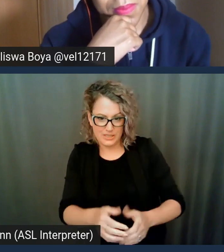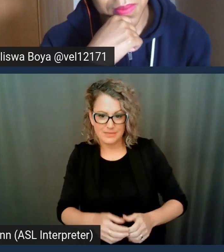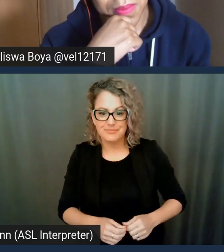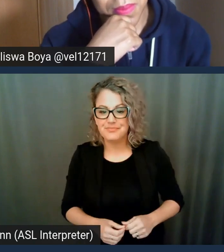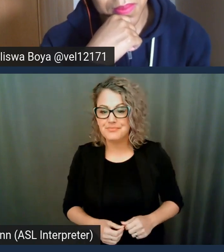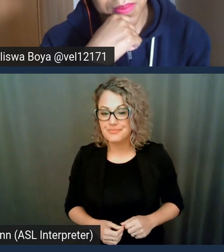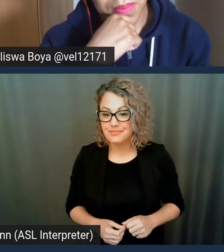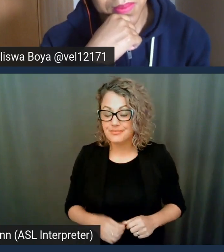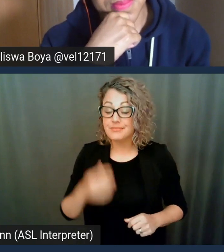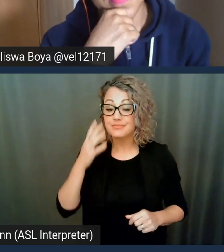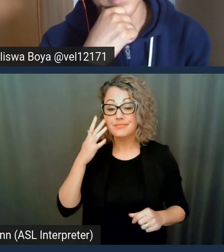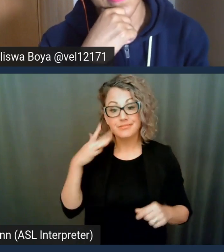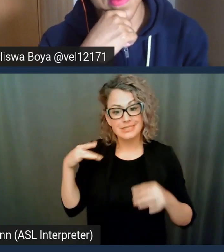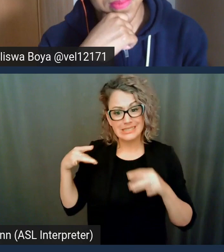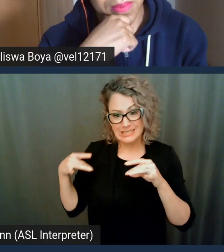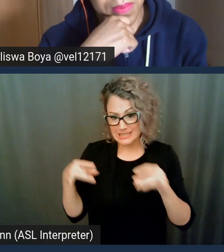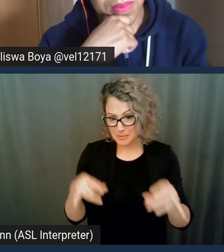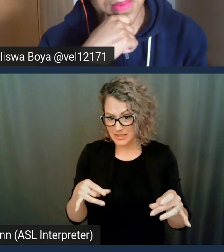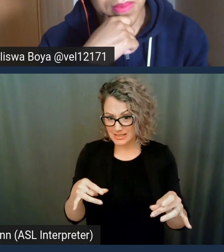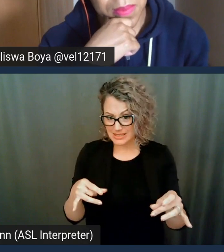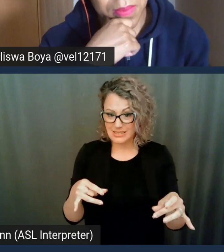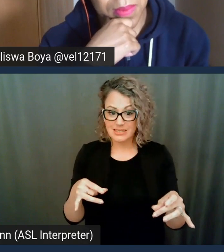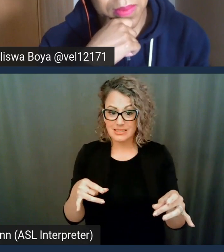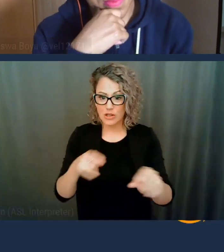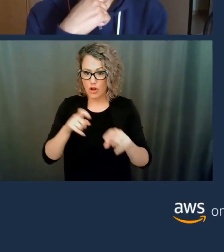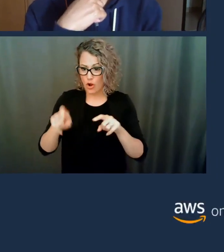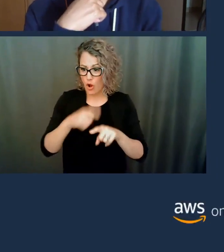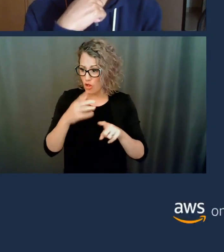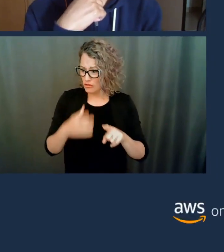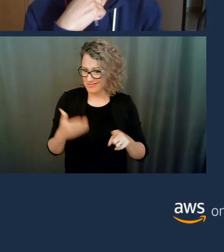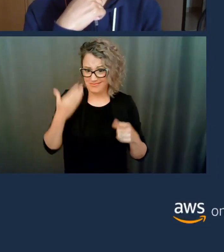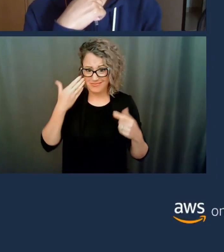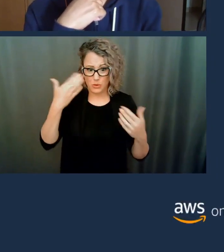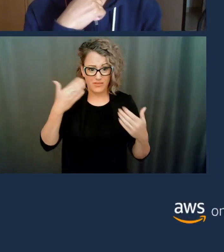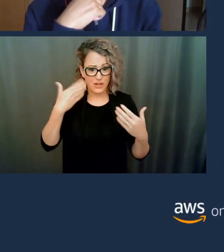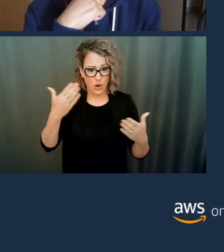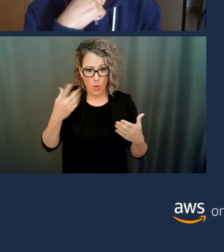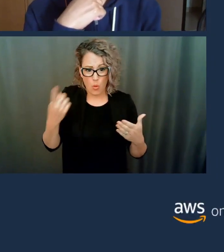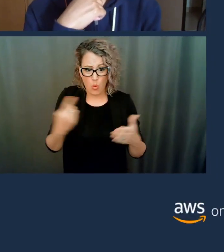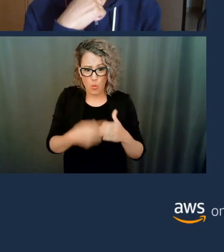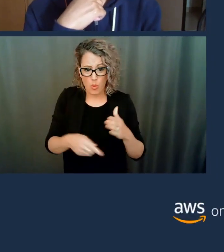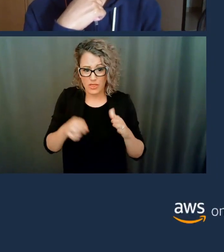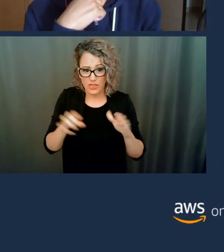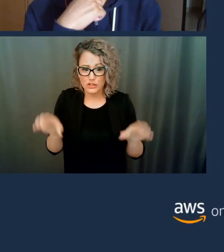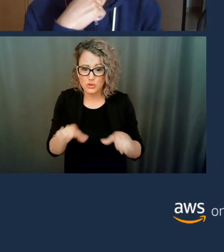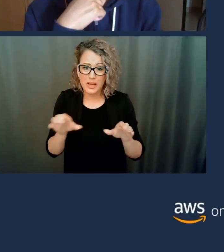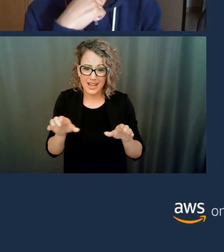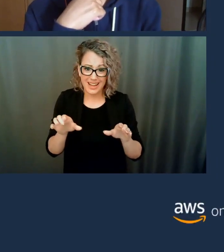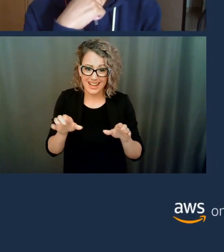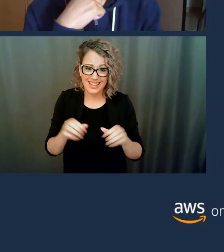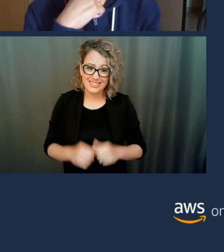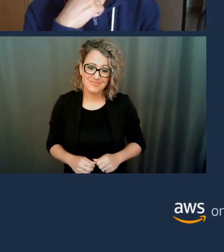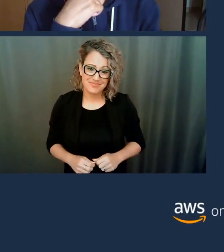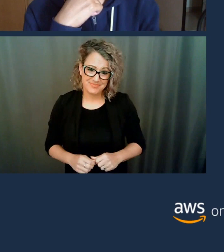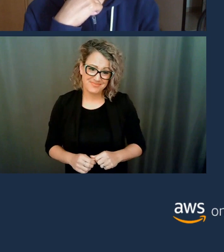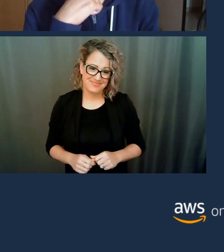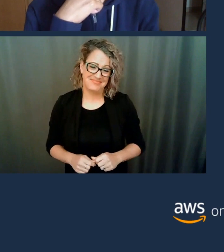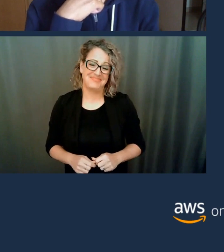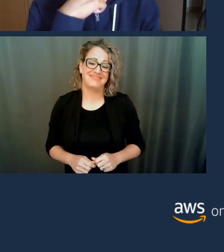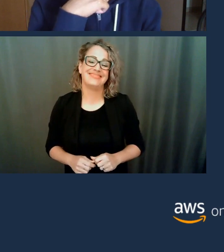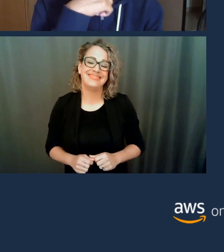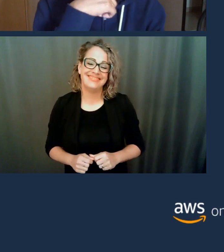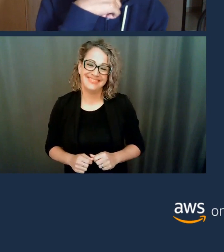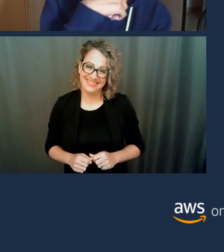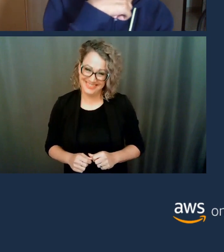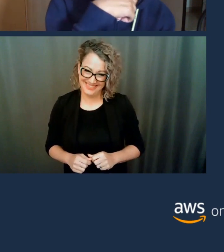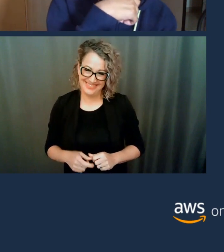so seamlessly, callers wouldn't even know that what they're doing is authenticating. Yeah, Priya's